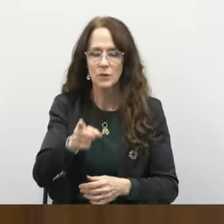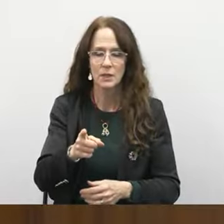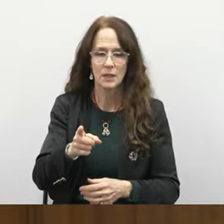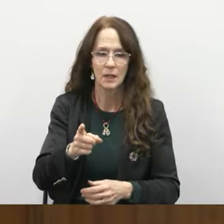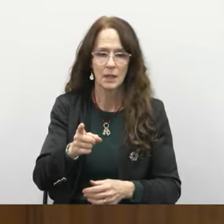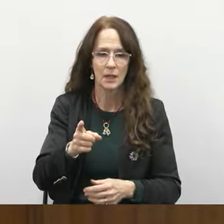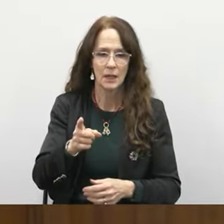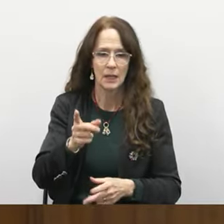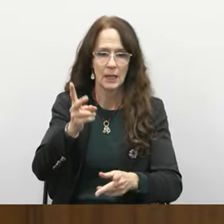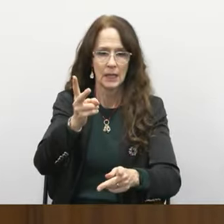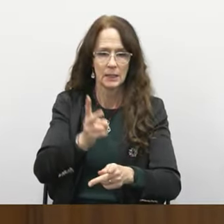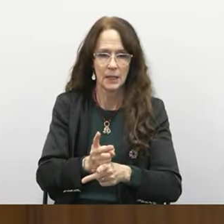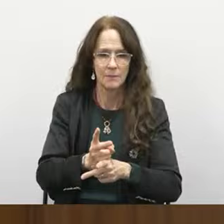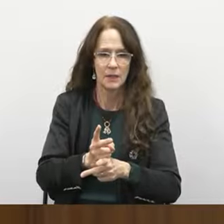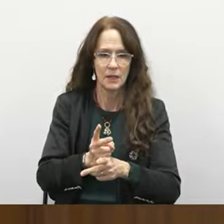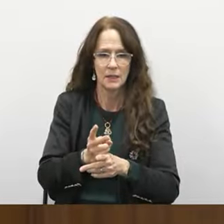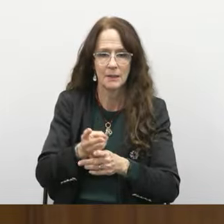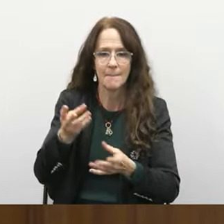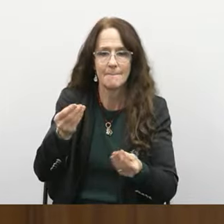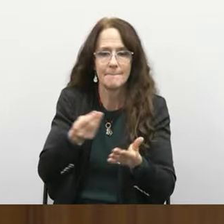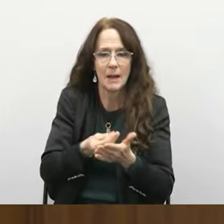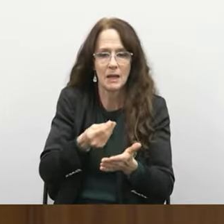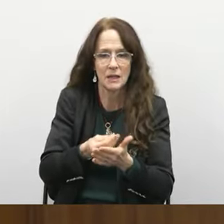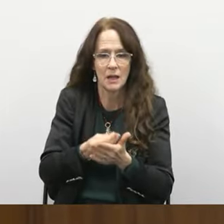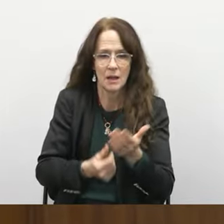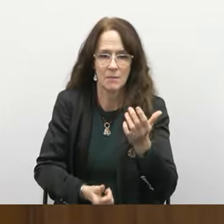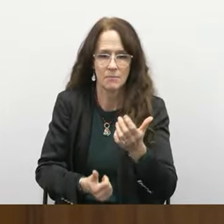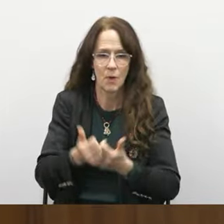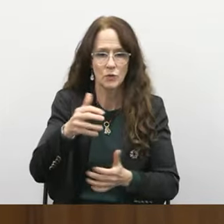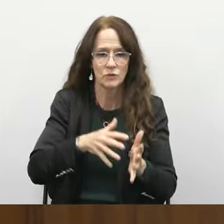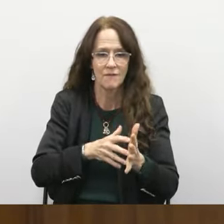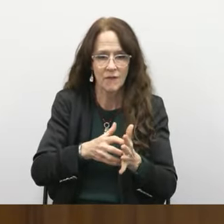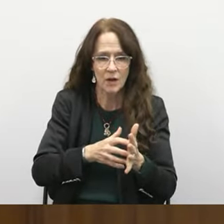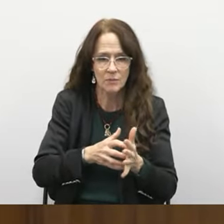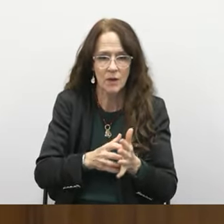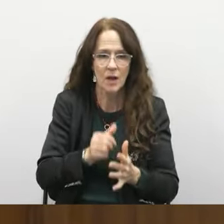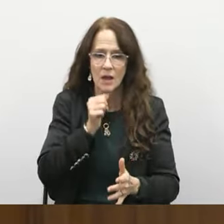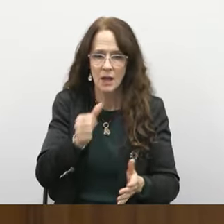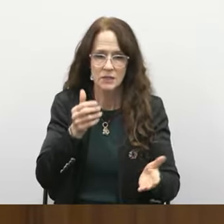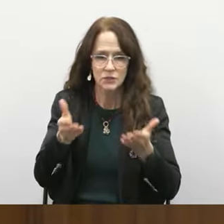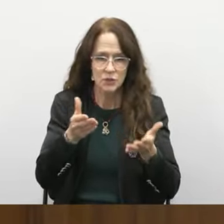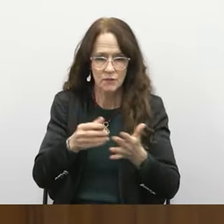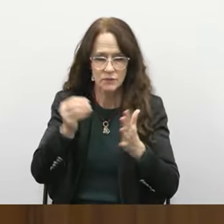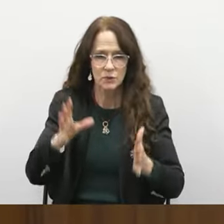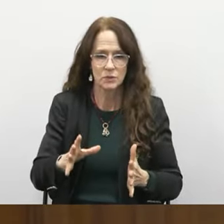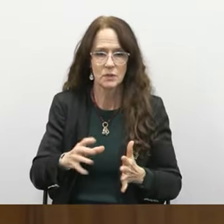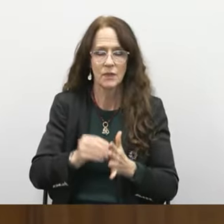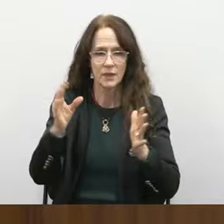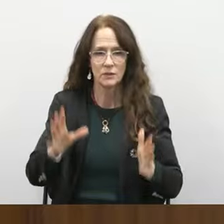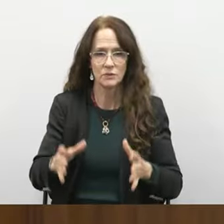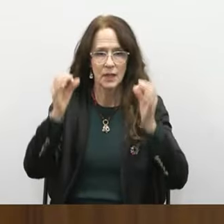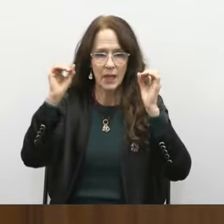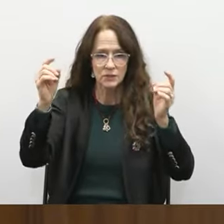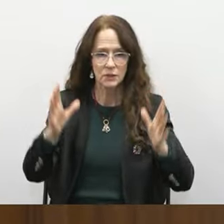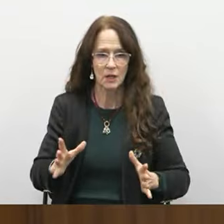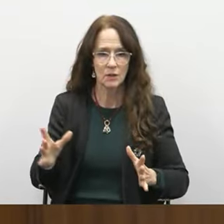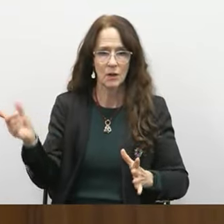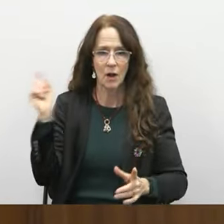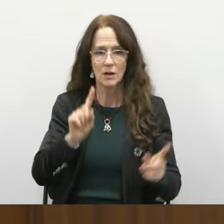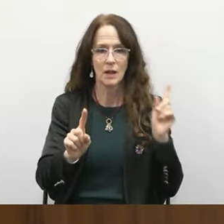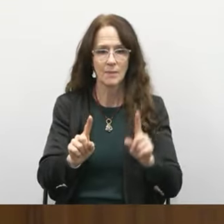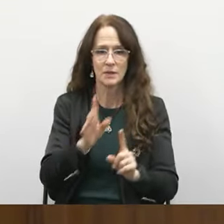by threads funding for our most vulnerable students, for our most underserved students. The students that our educators are coming to speaking